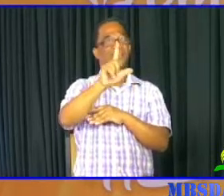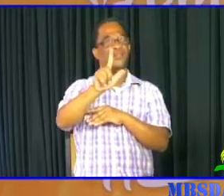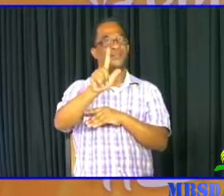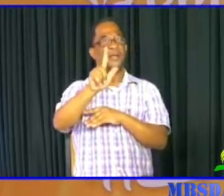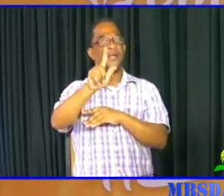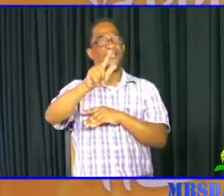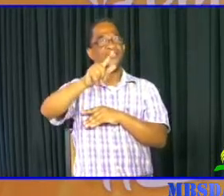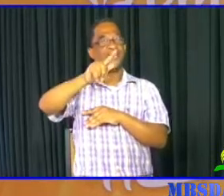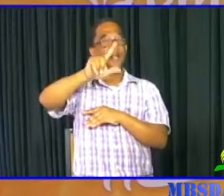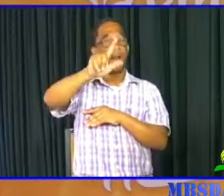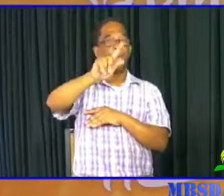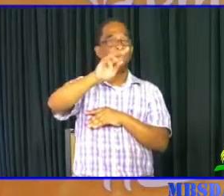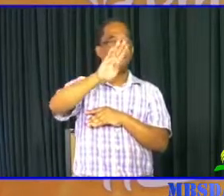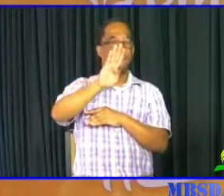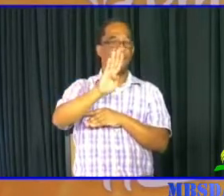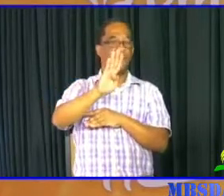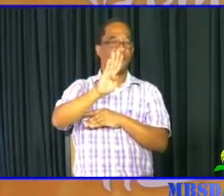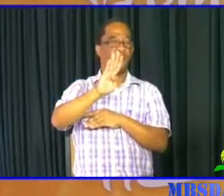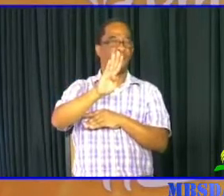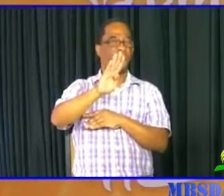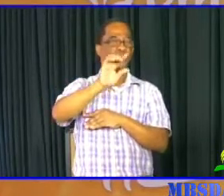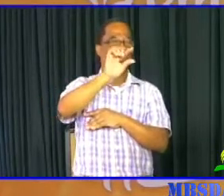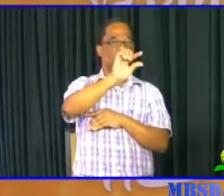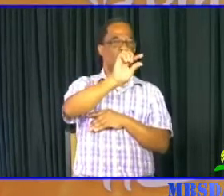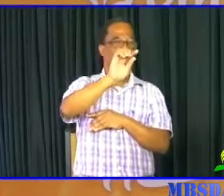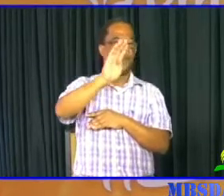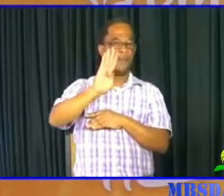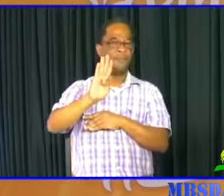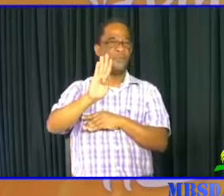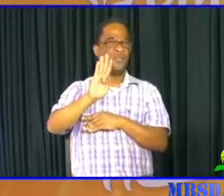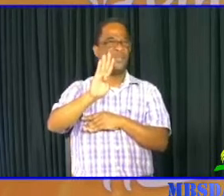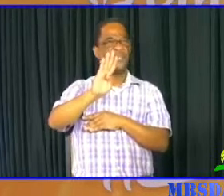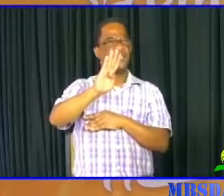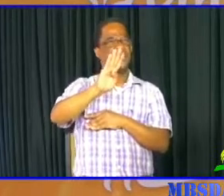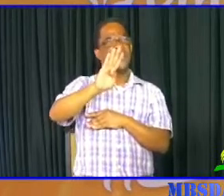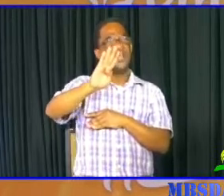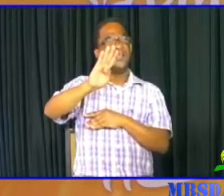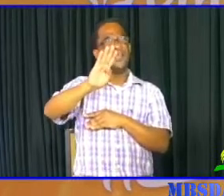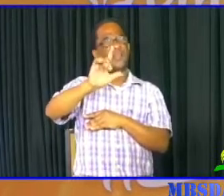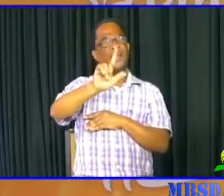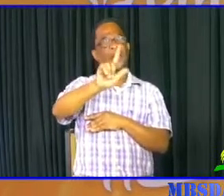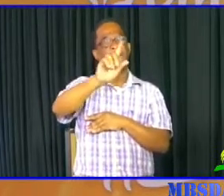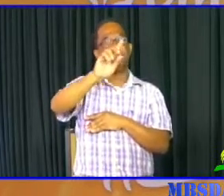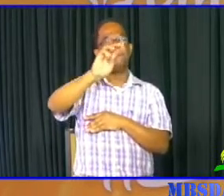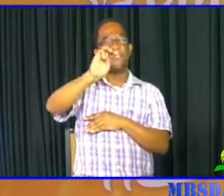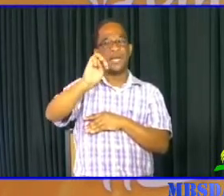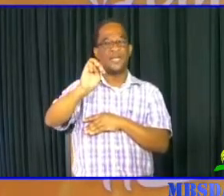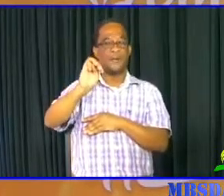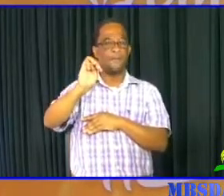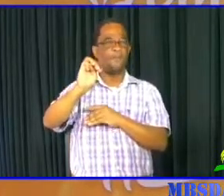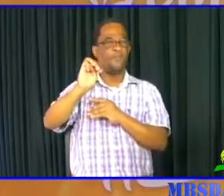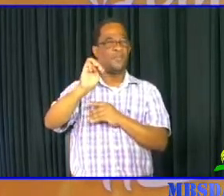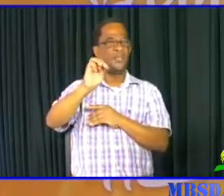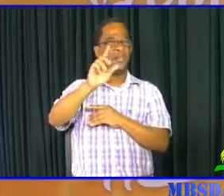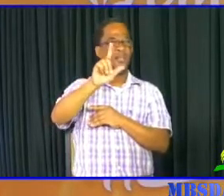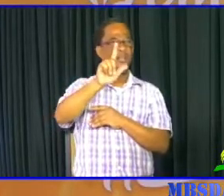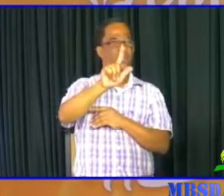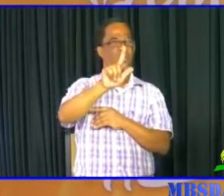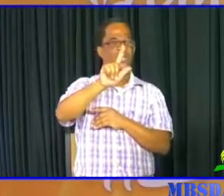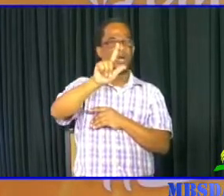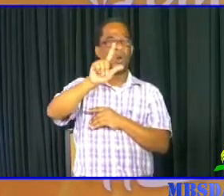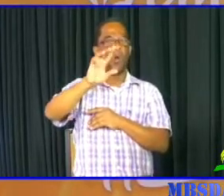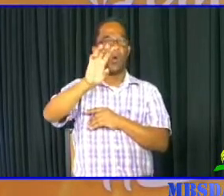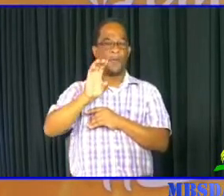Veronica Burke, Georgia Blackman, Joan McCoy, Ellie Melanin. We have Claudette